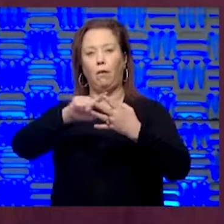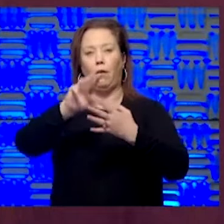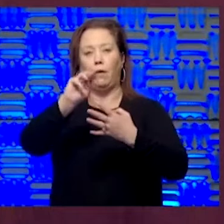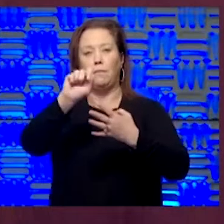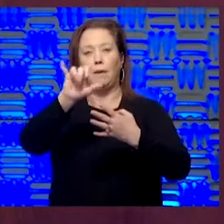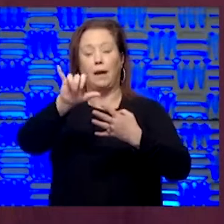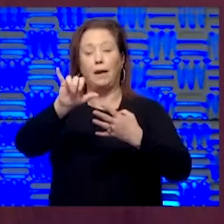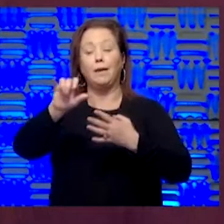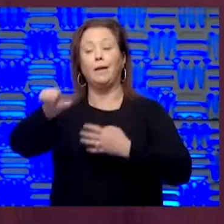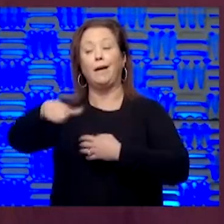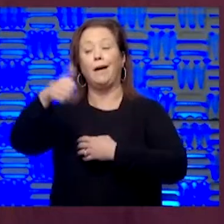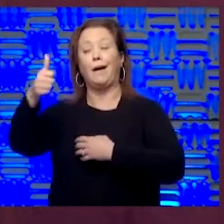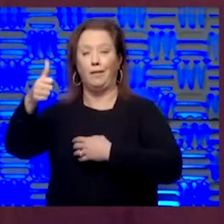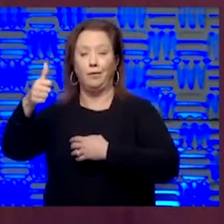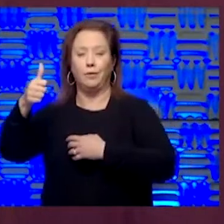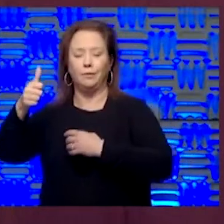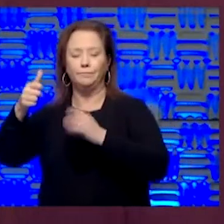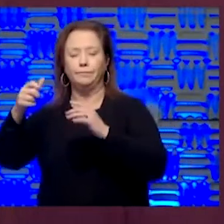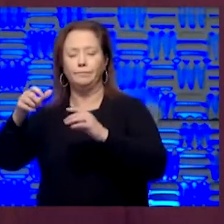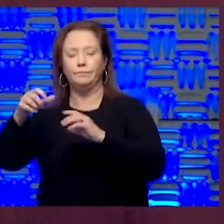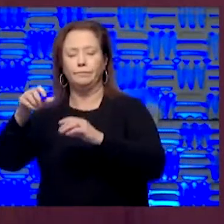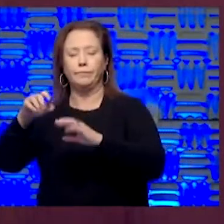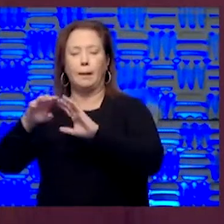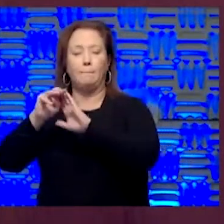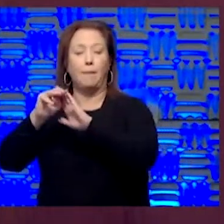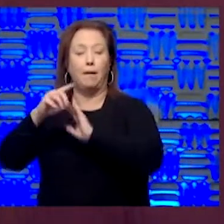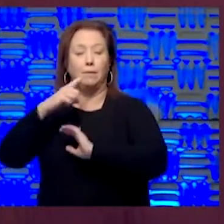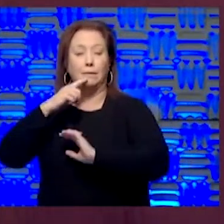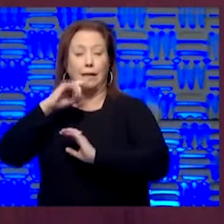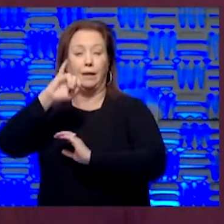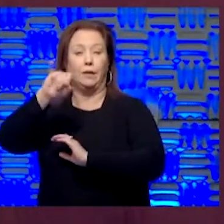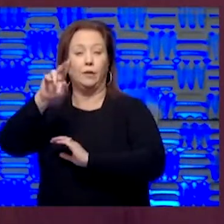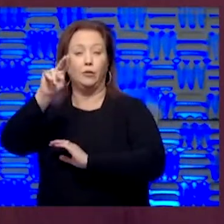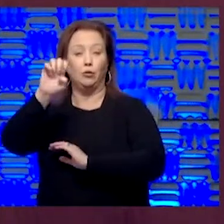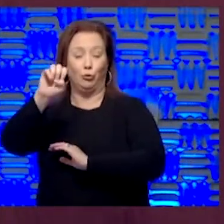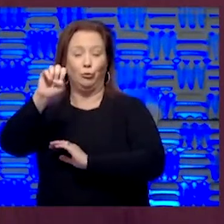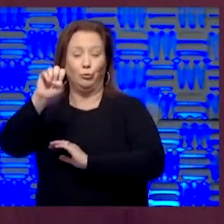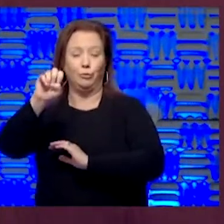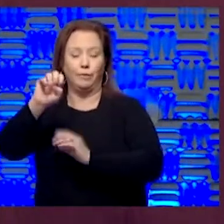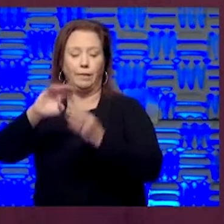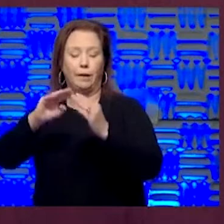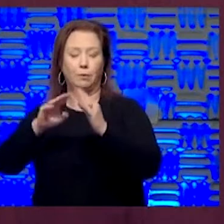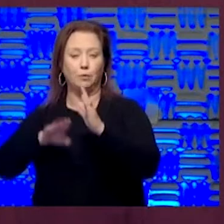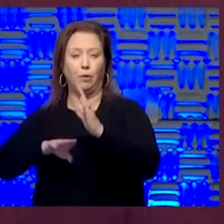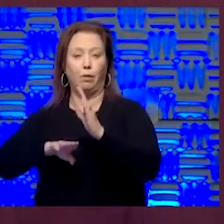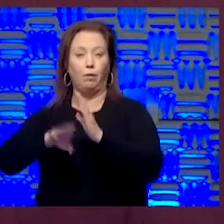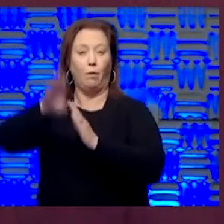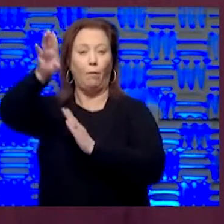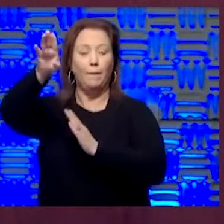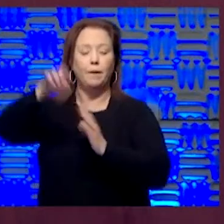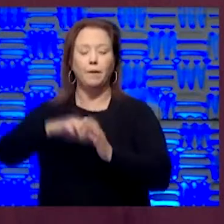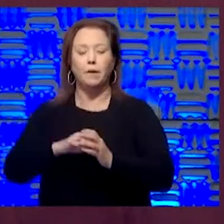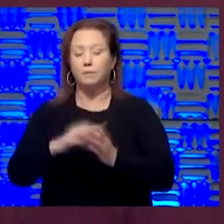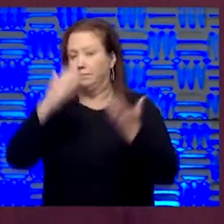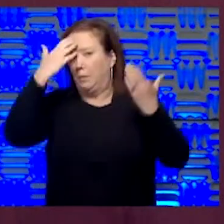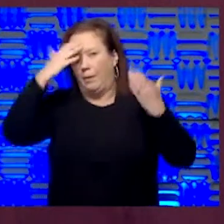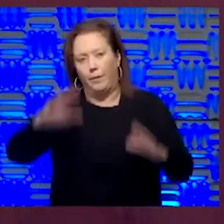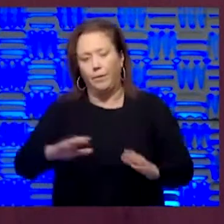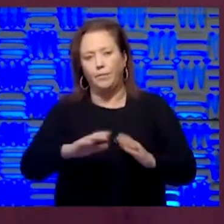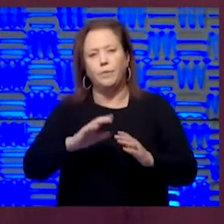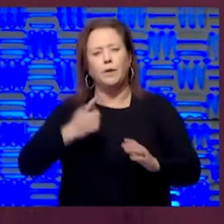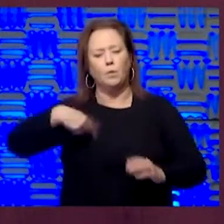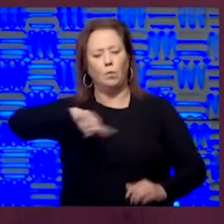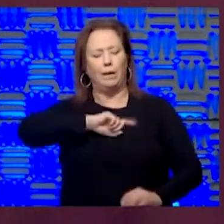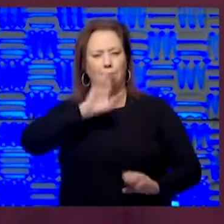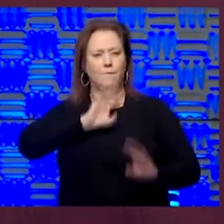first part of June and be potentially a lot higher. And so we just don't know. And we all get